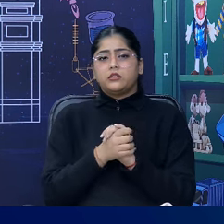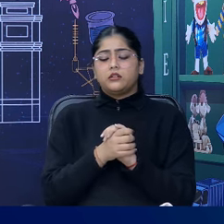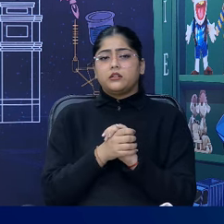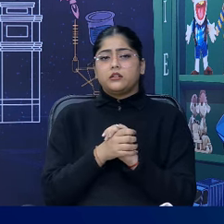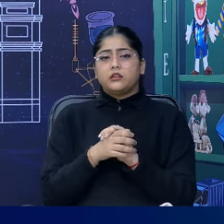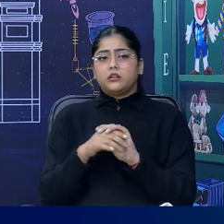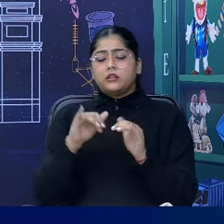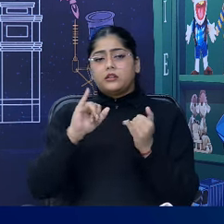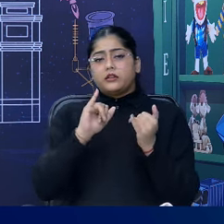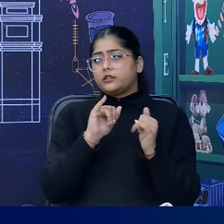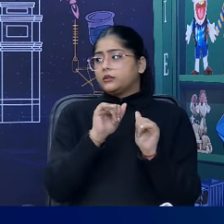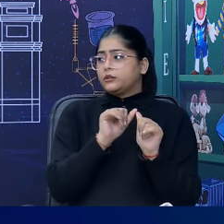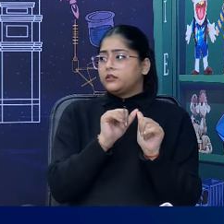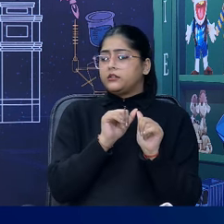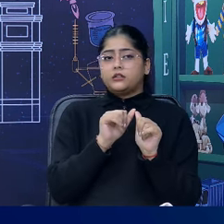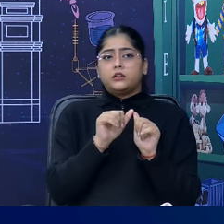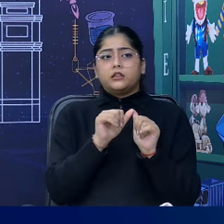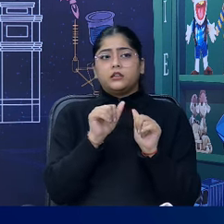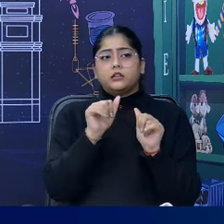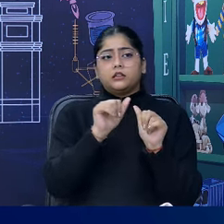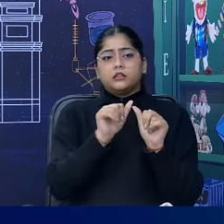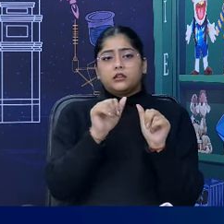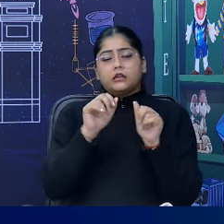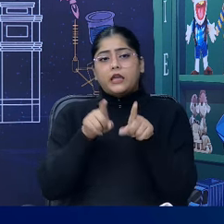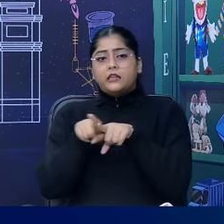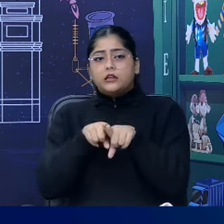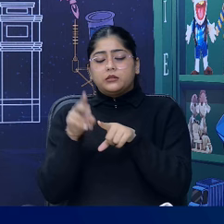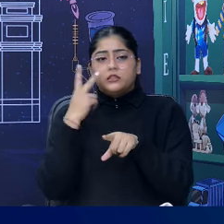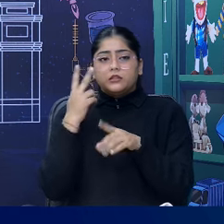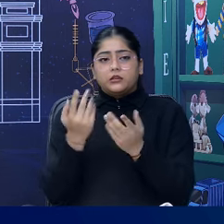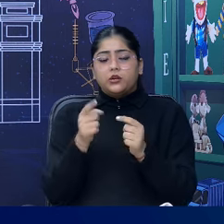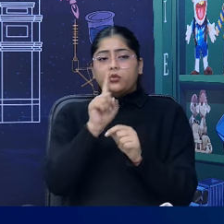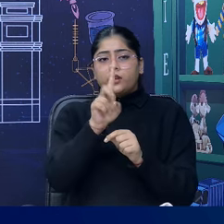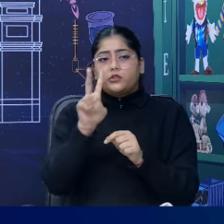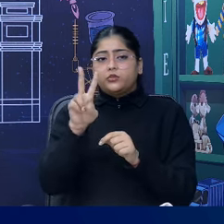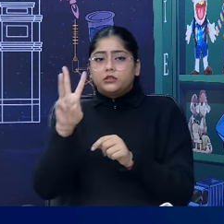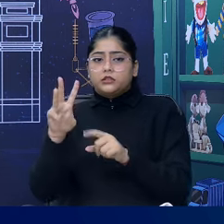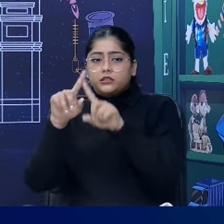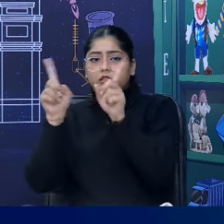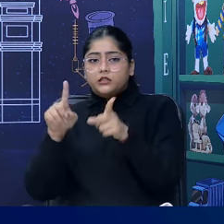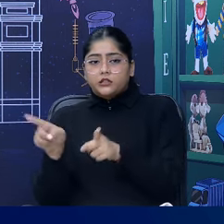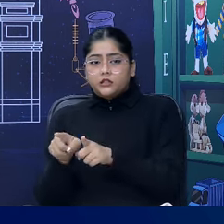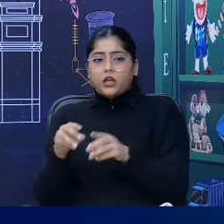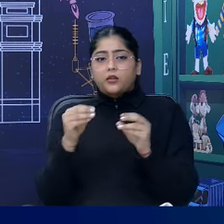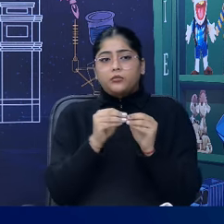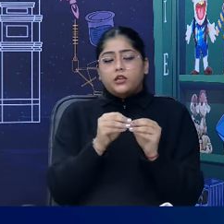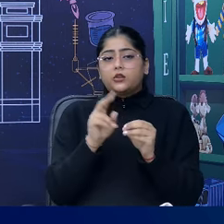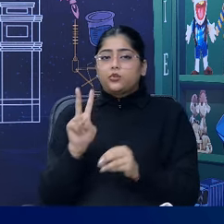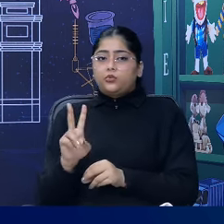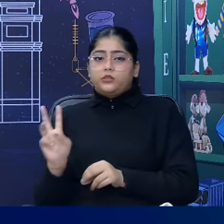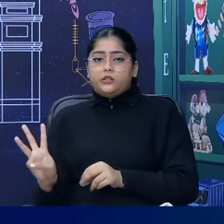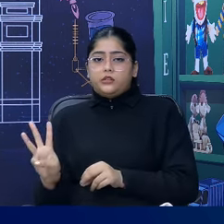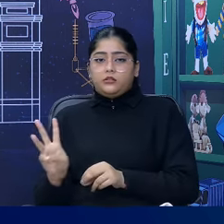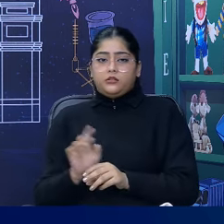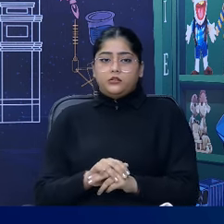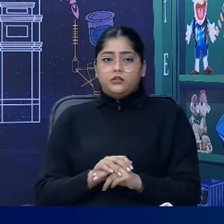B. B has elements 2 and 3. If all the elements of a set